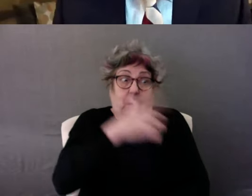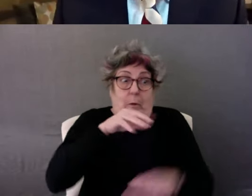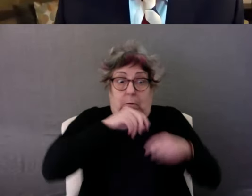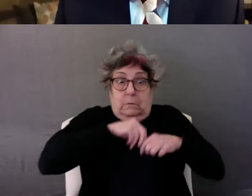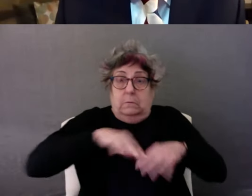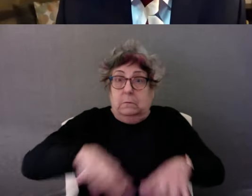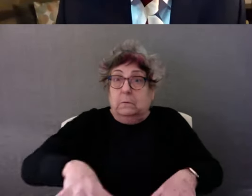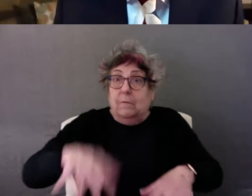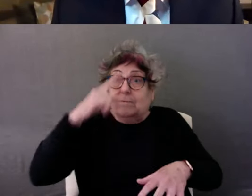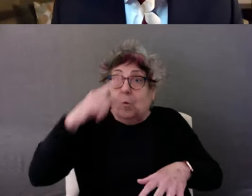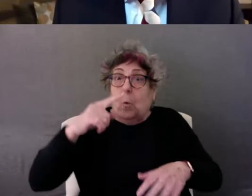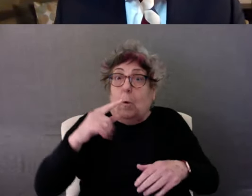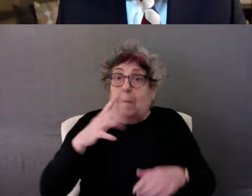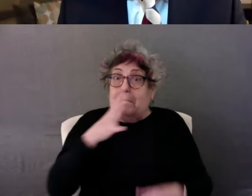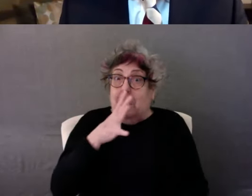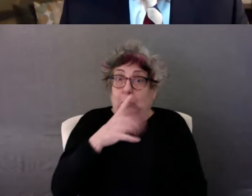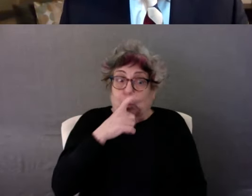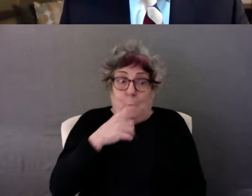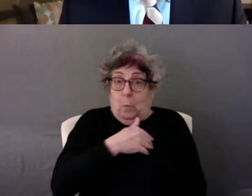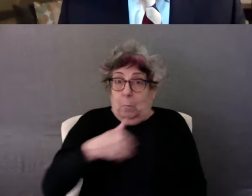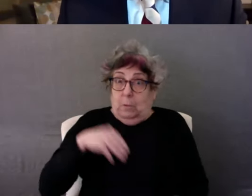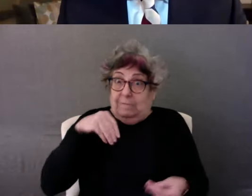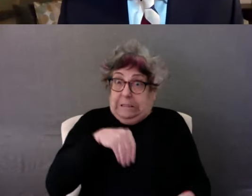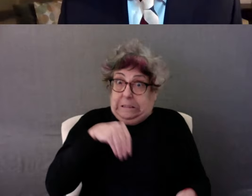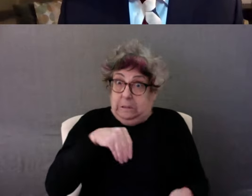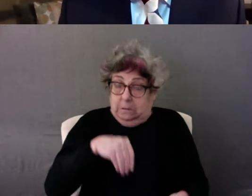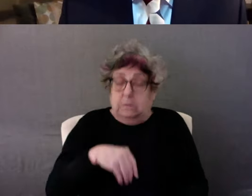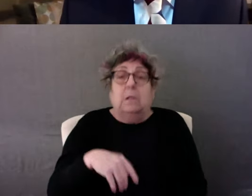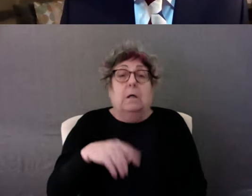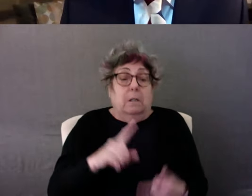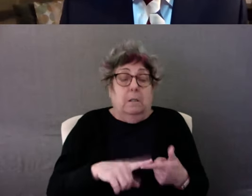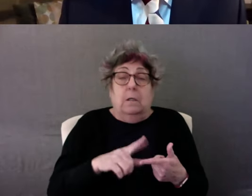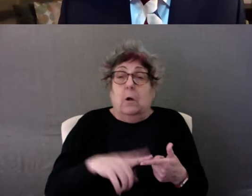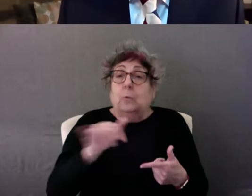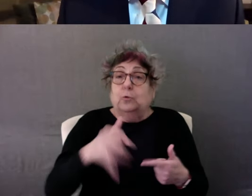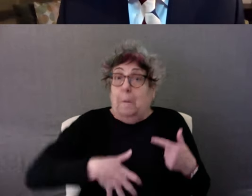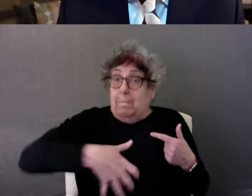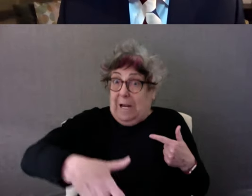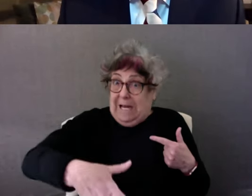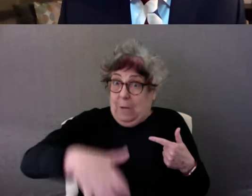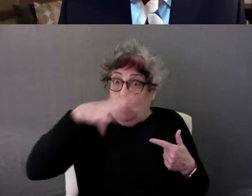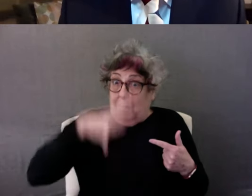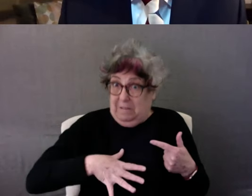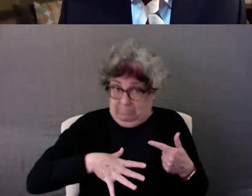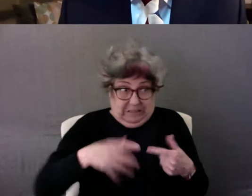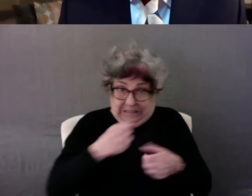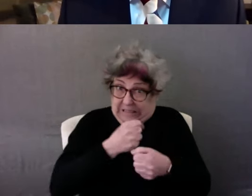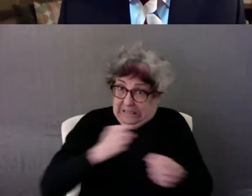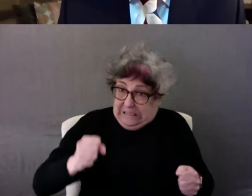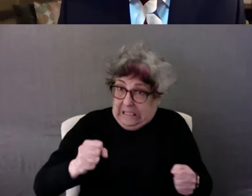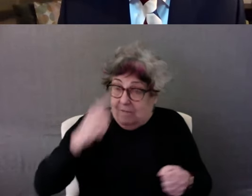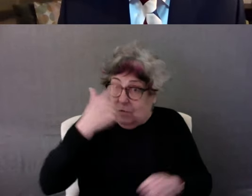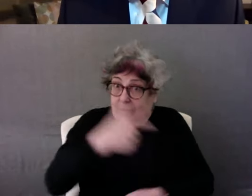And sure. Also, should pregnant women take the vaccine? If not, how long do they